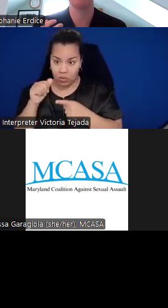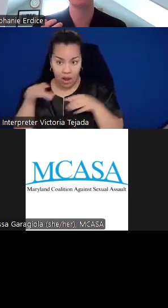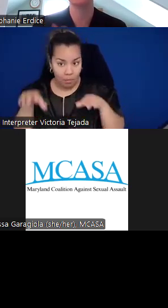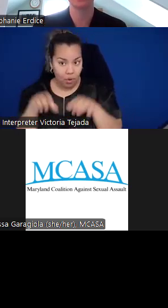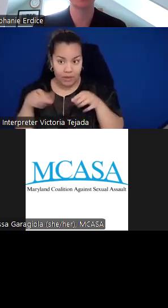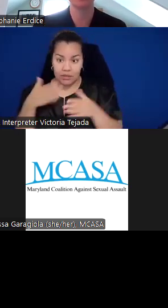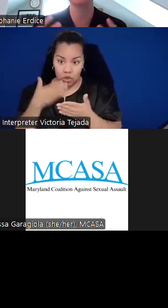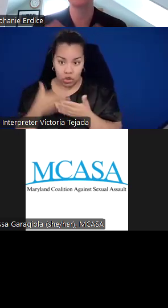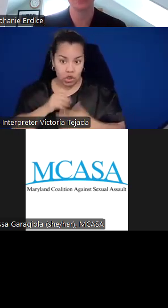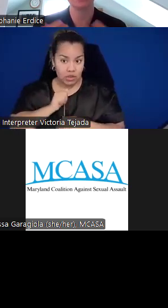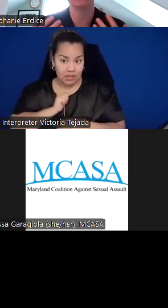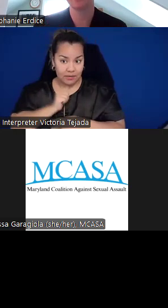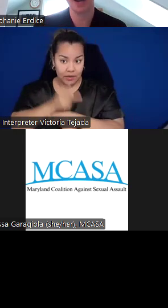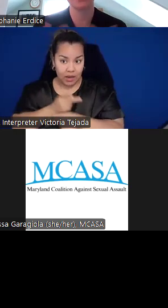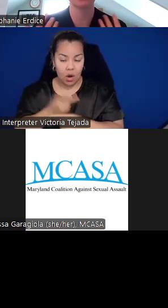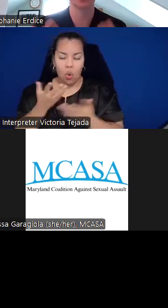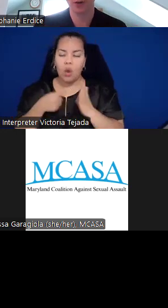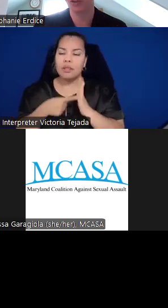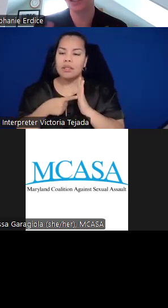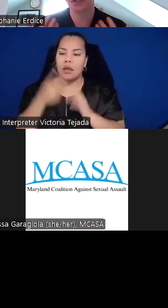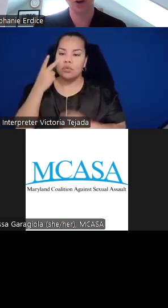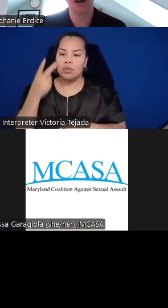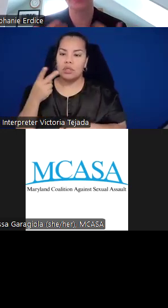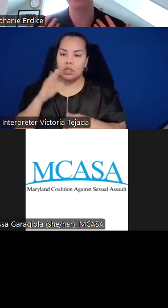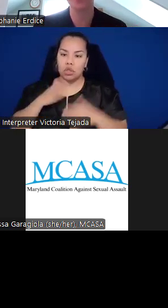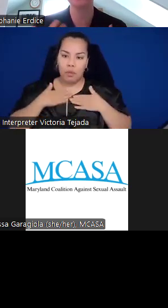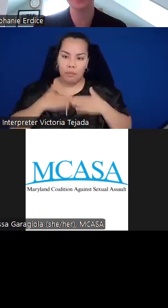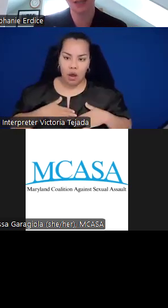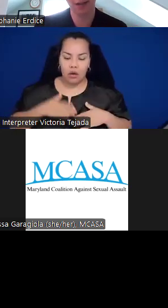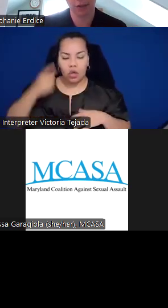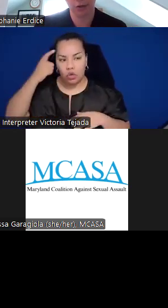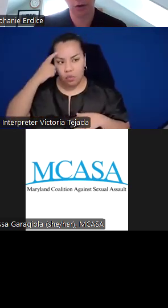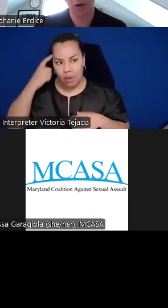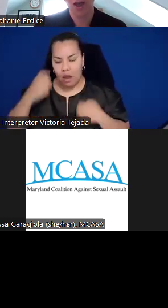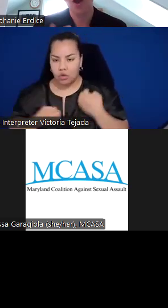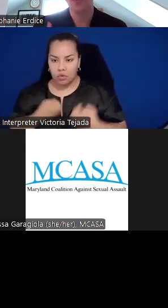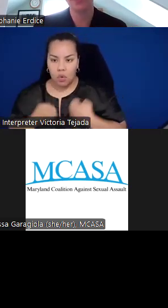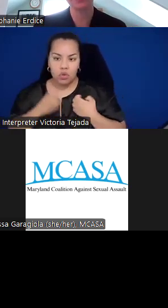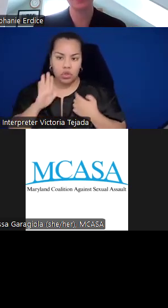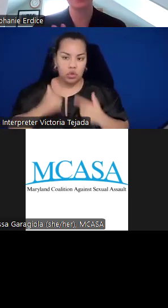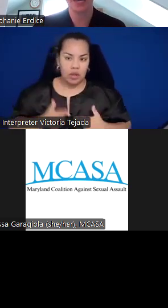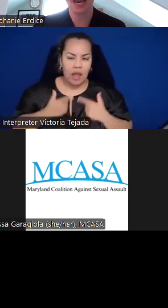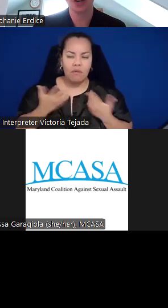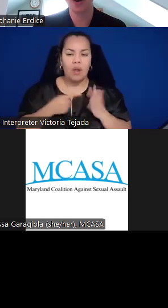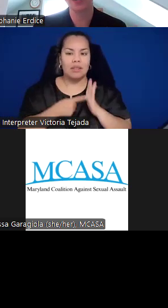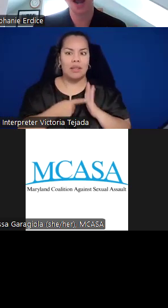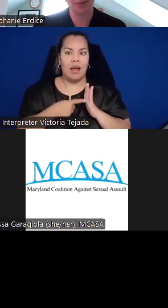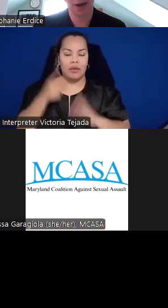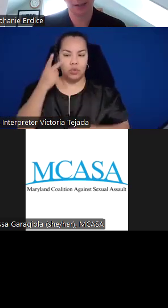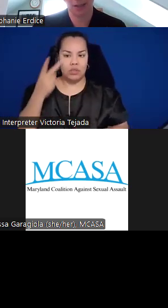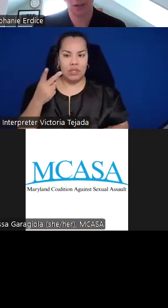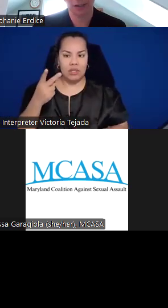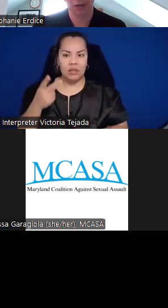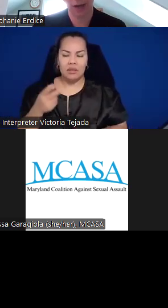your life, what is your body and your mind and your emotions and your heart, like what are they telling you when they're saying, hey, you are